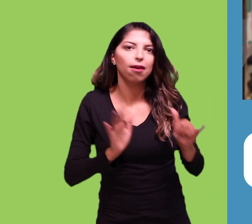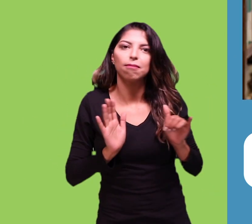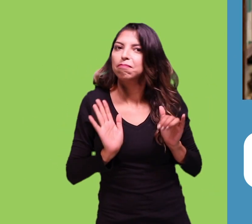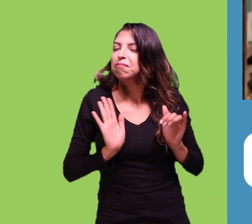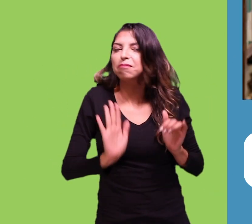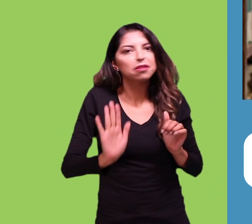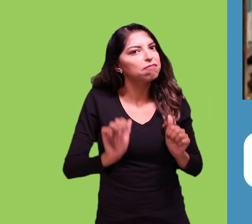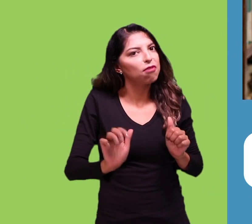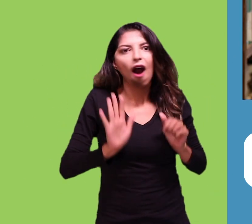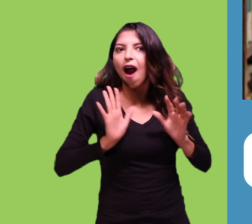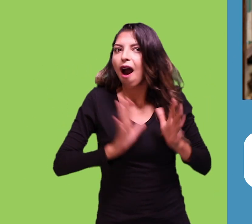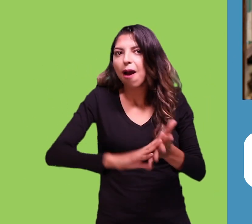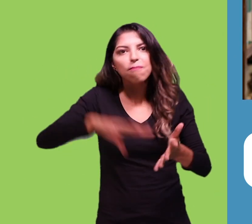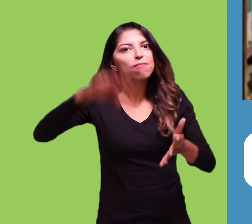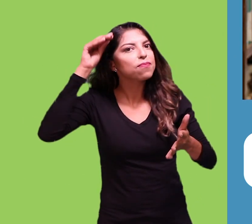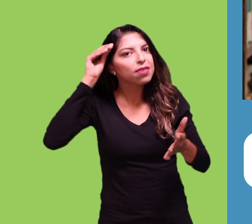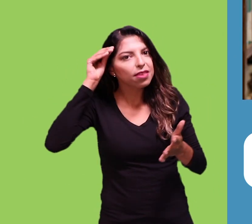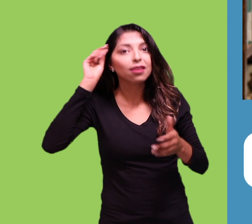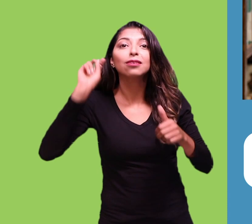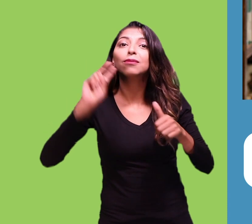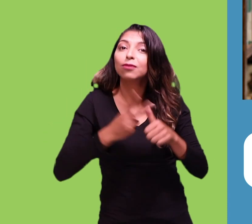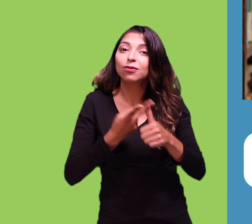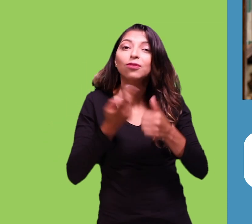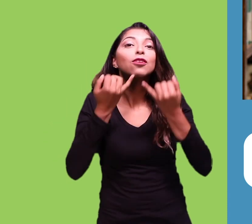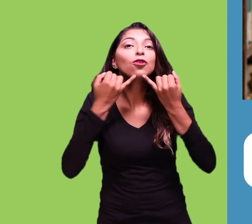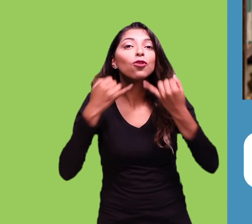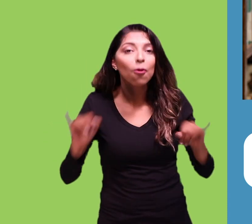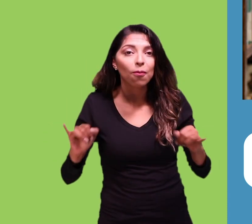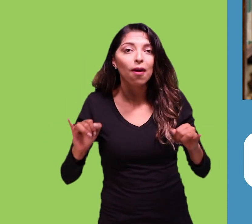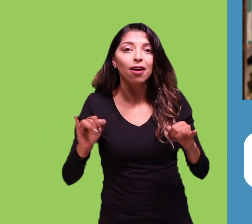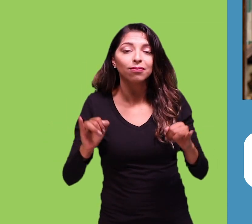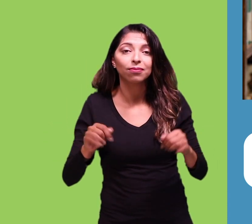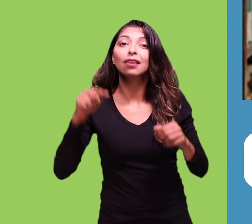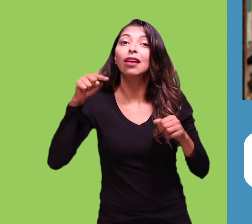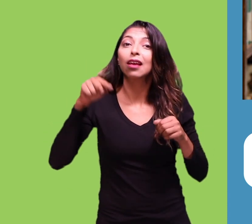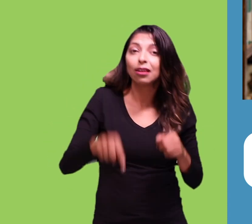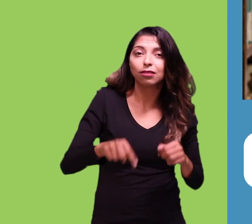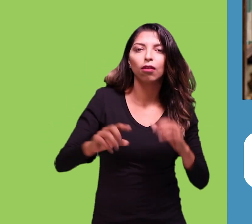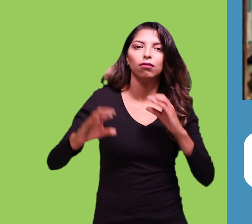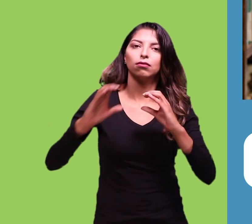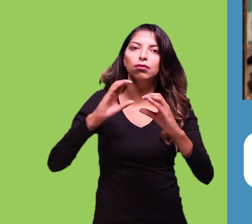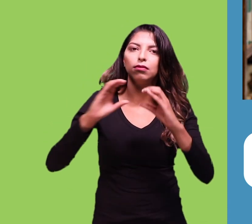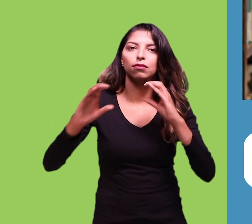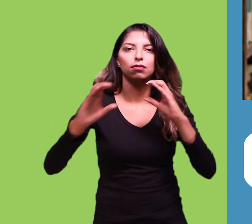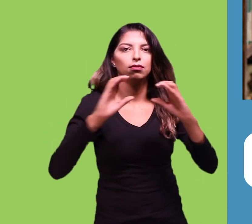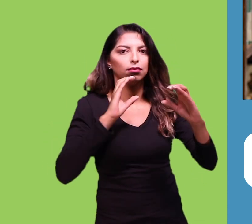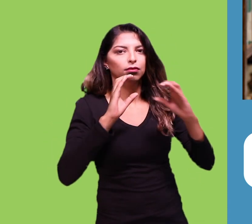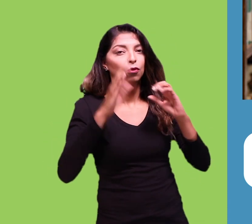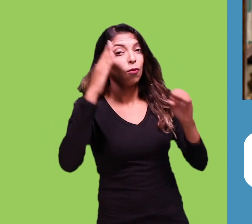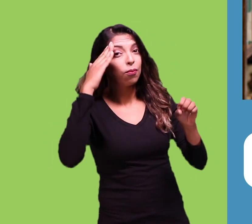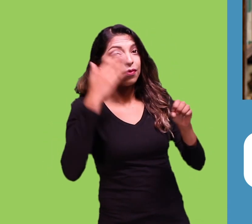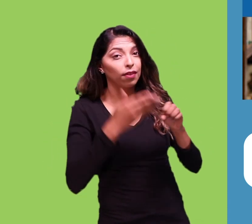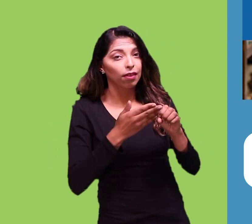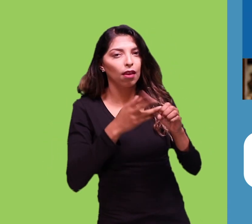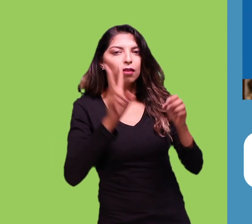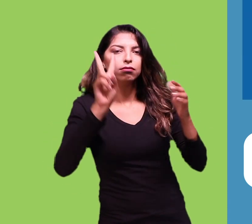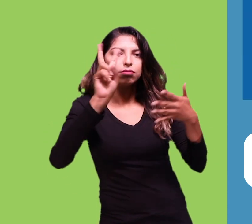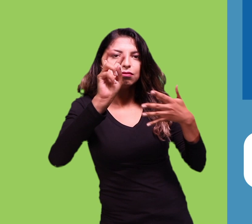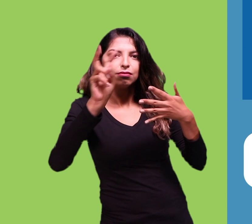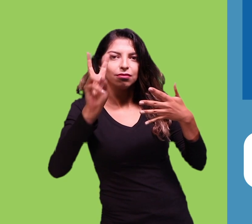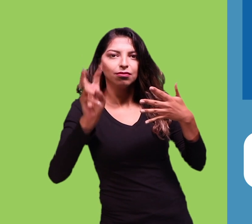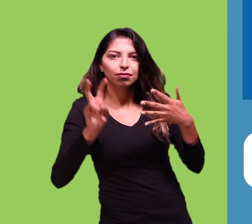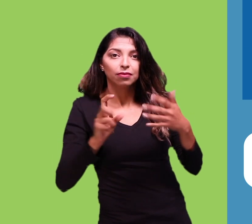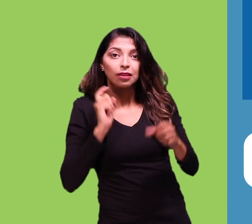language. This new book series combines the communicative approach and CLIL, content and language integrated